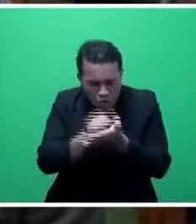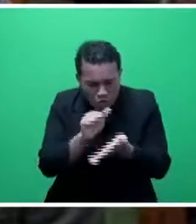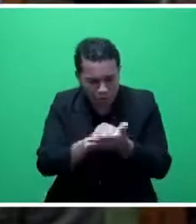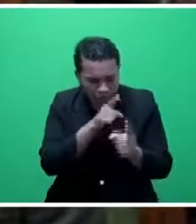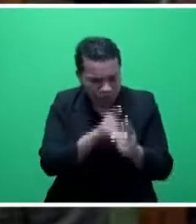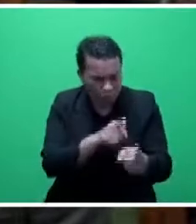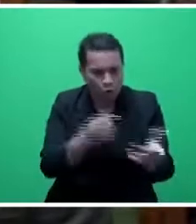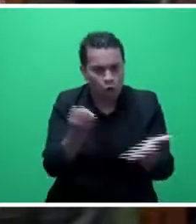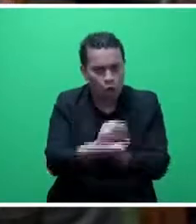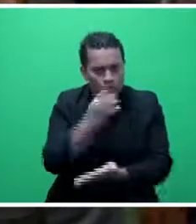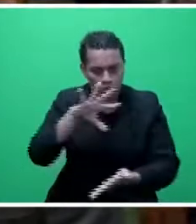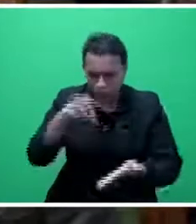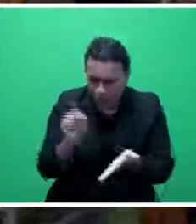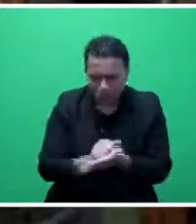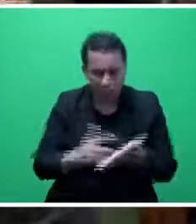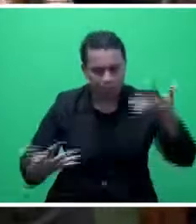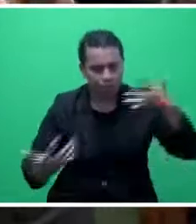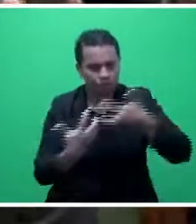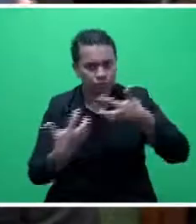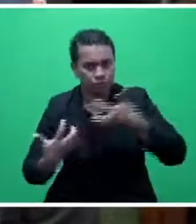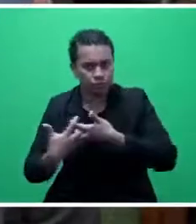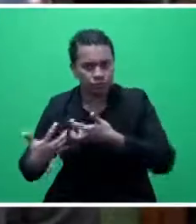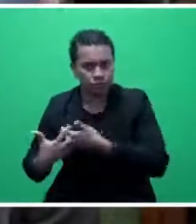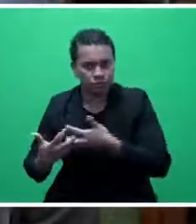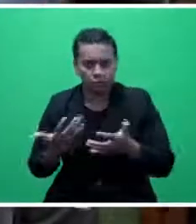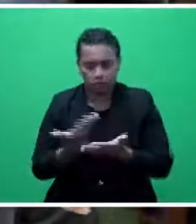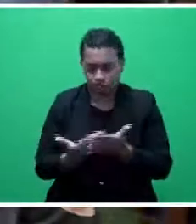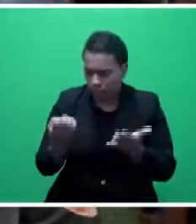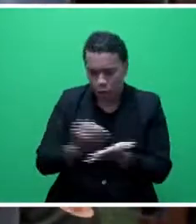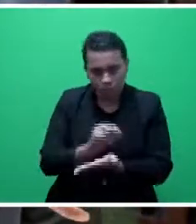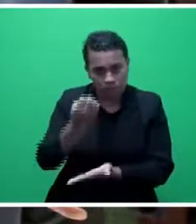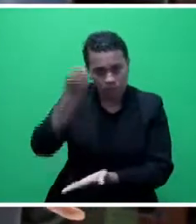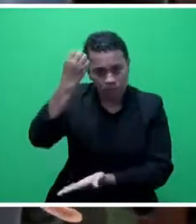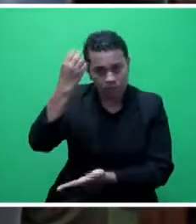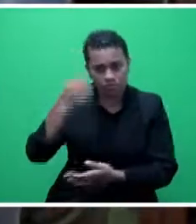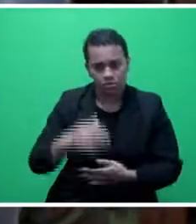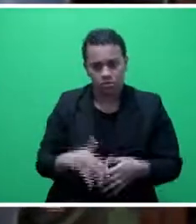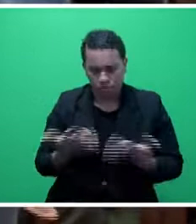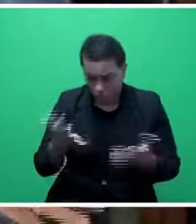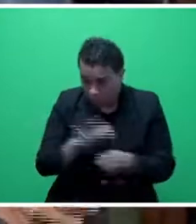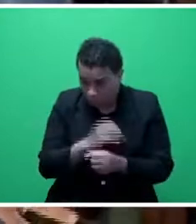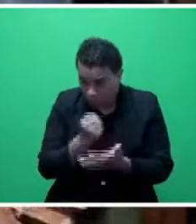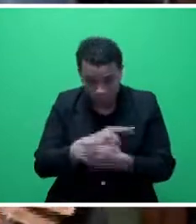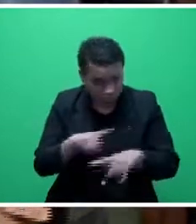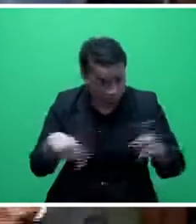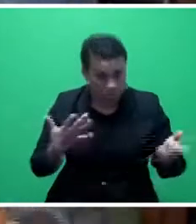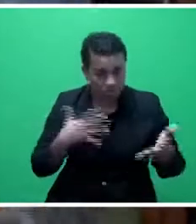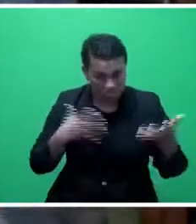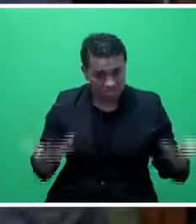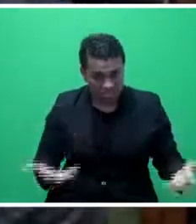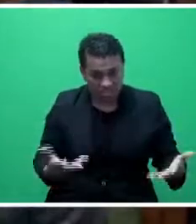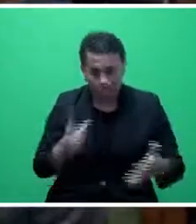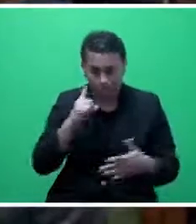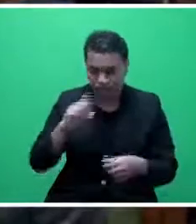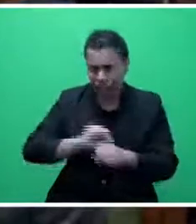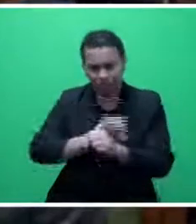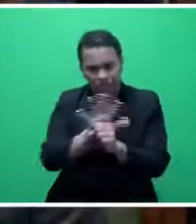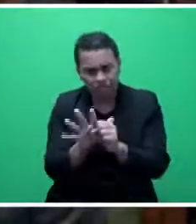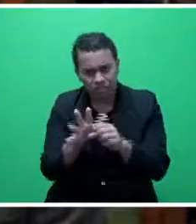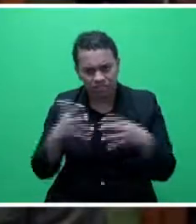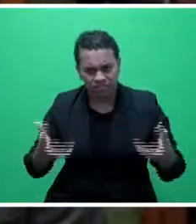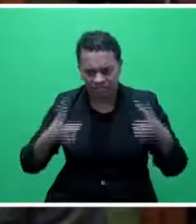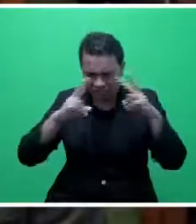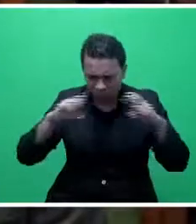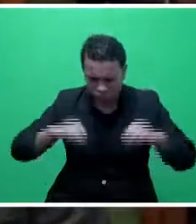reaction and indeed placement for this particular pandemic. That's what it is all about, Mr. Speaker, sir. Mr.